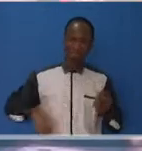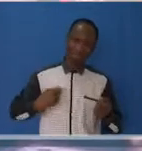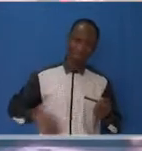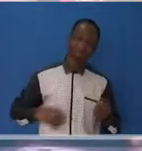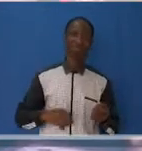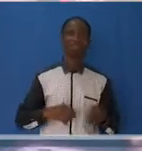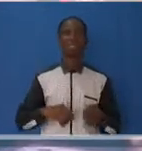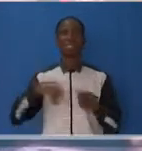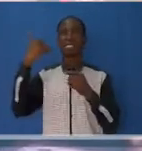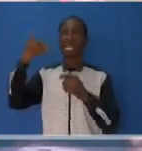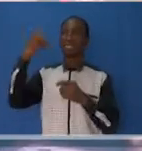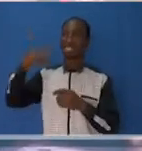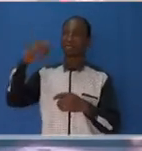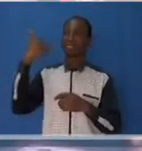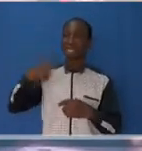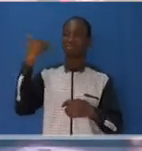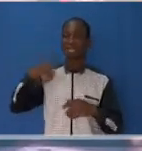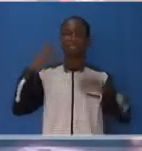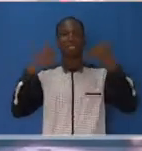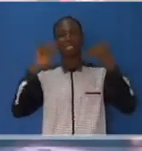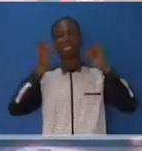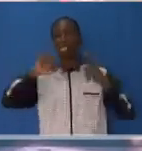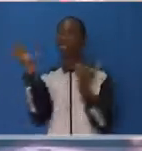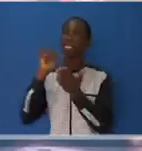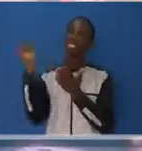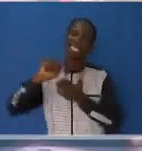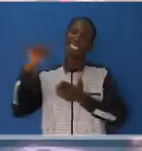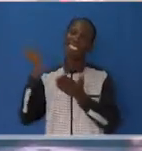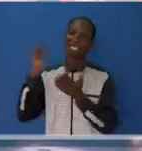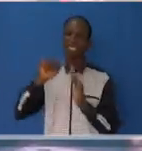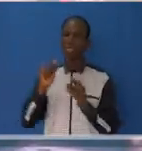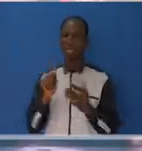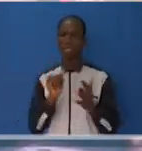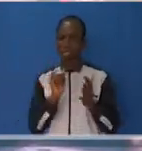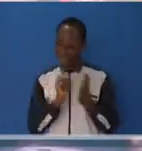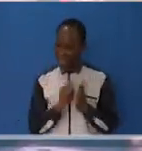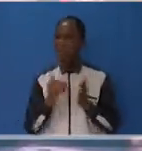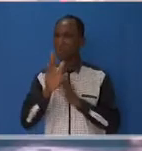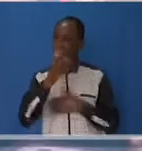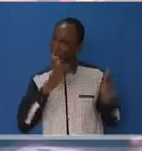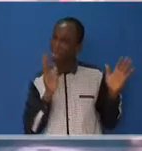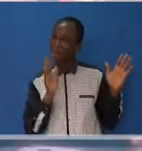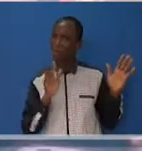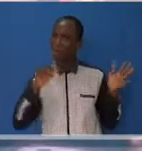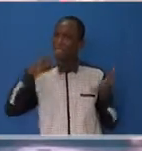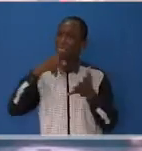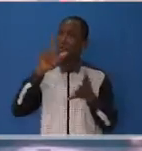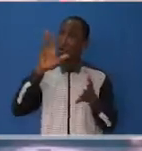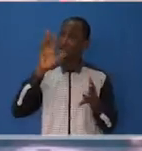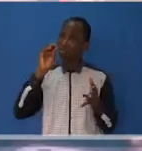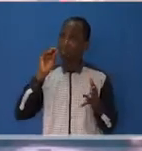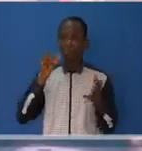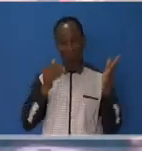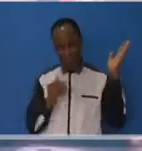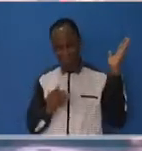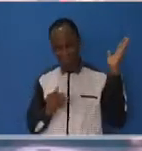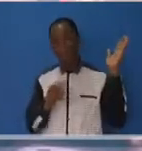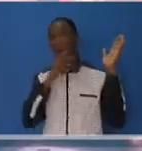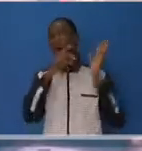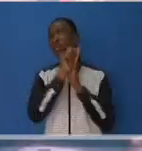ni akasae ni totrobento ka ho a echinye bia ni ho ukosa 150 ewo ho apamfofro mu